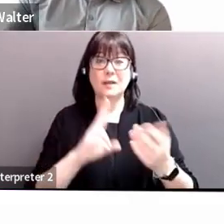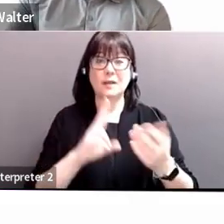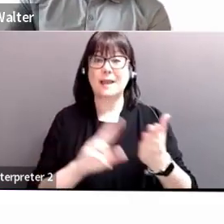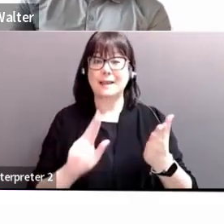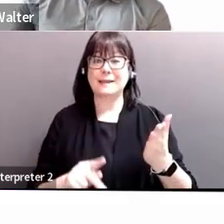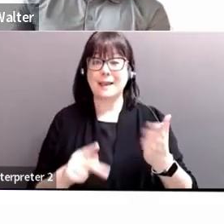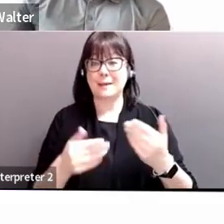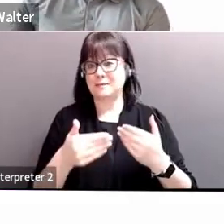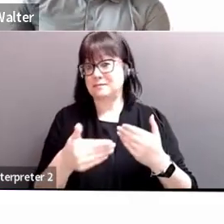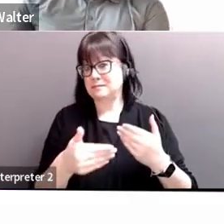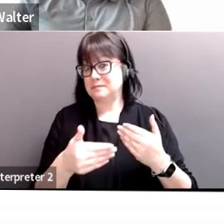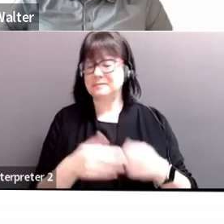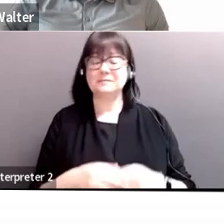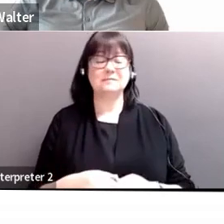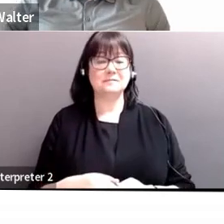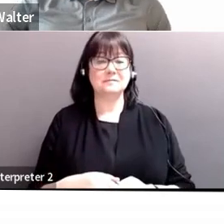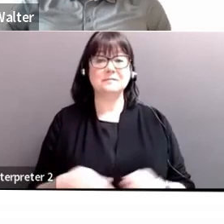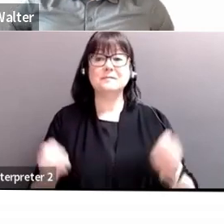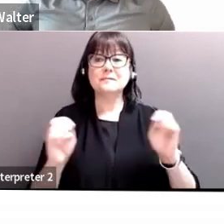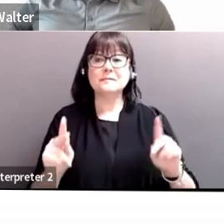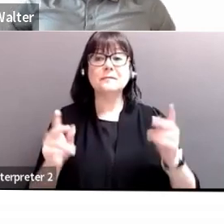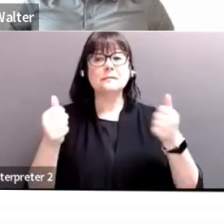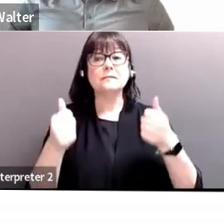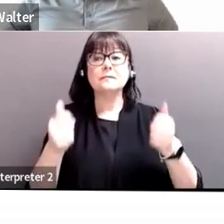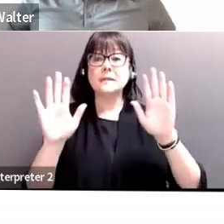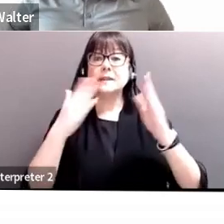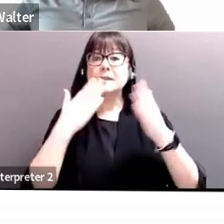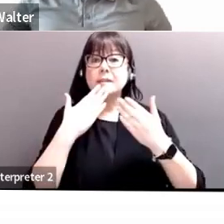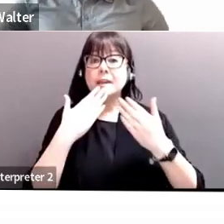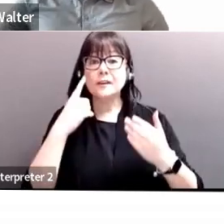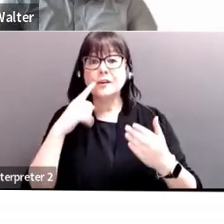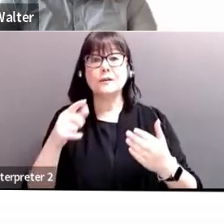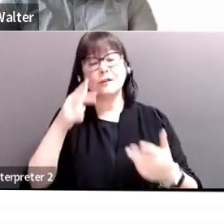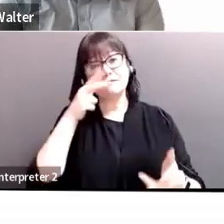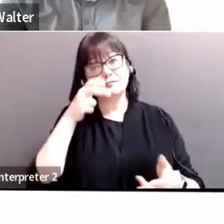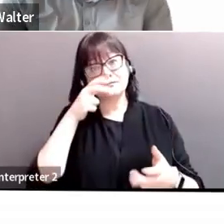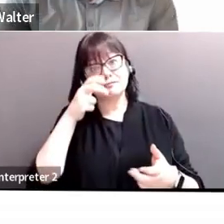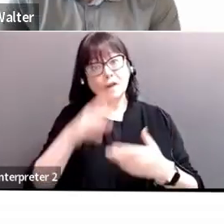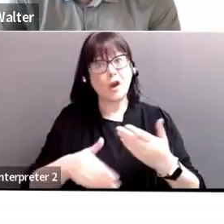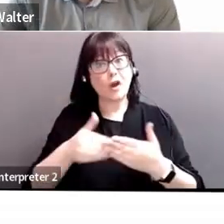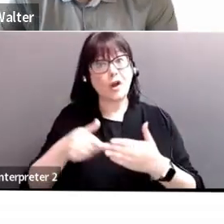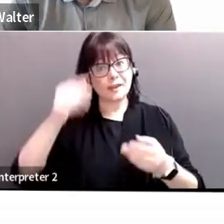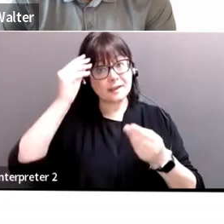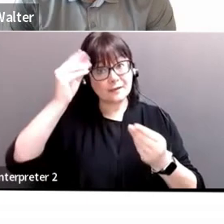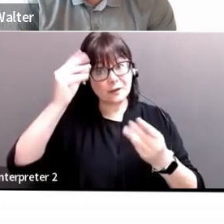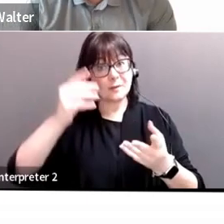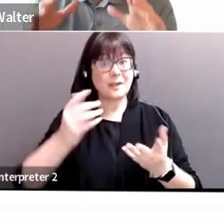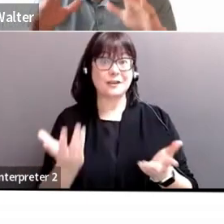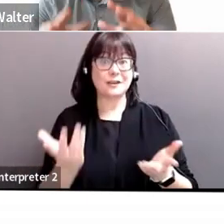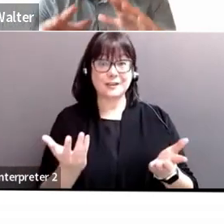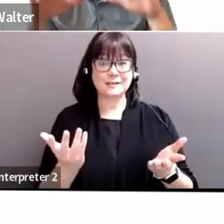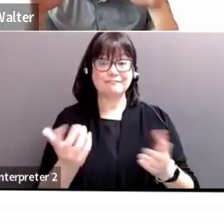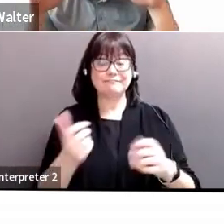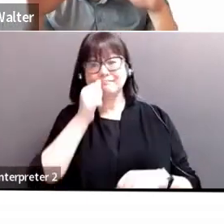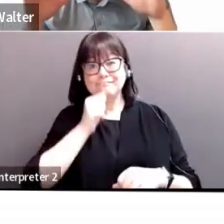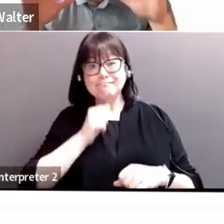Okay, so thank you all so much for sitting through all this fantastic content with us today. We are now